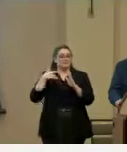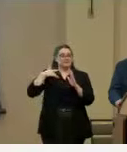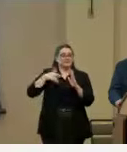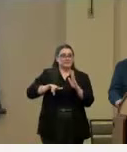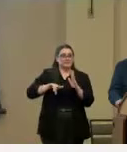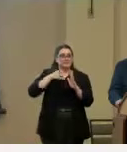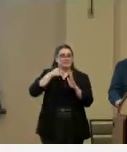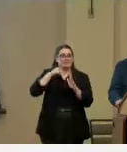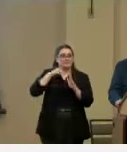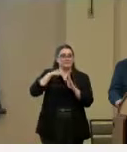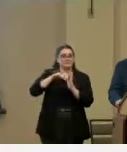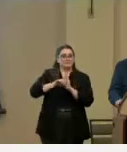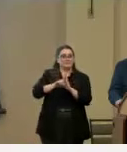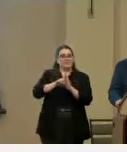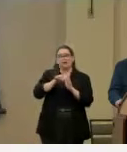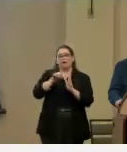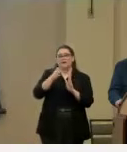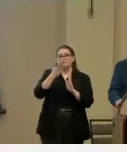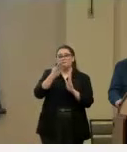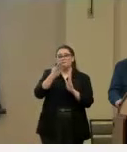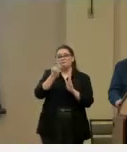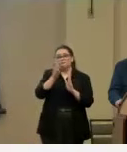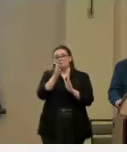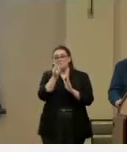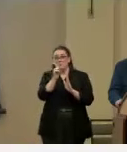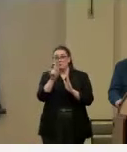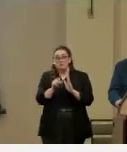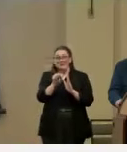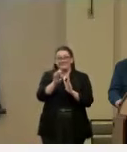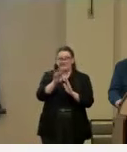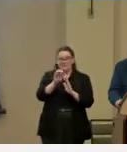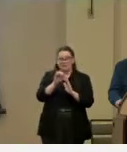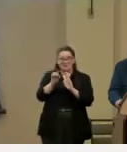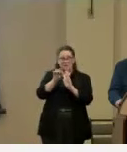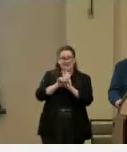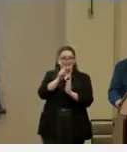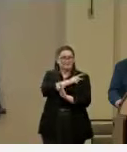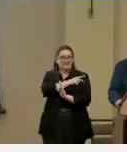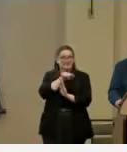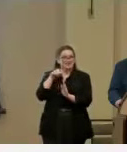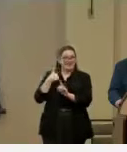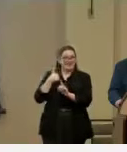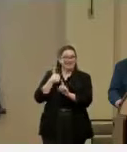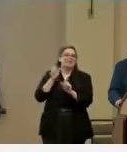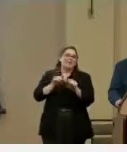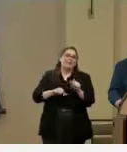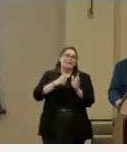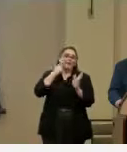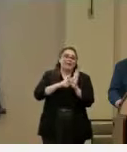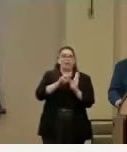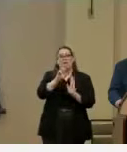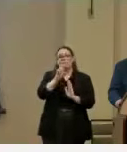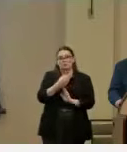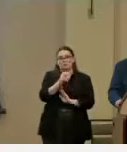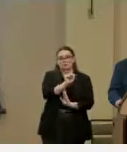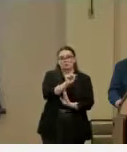sensitive in 14% of seronegative patients and can identify rheumatoid arthritis. They also can